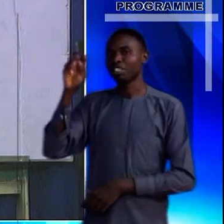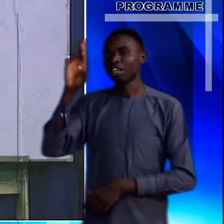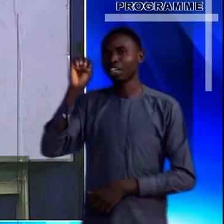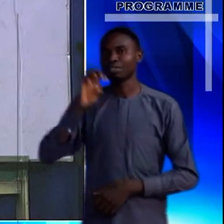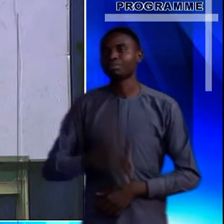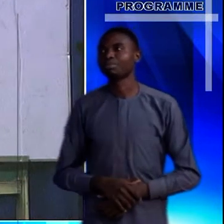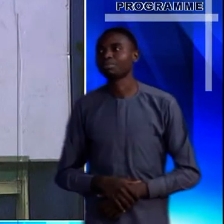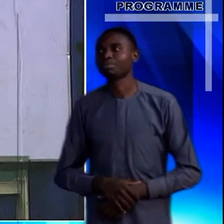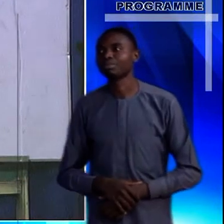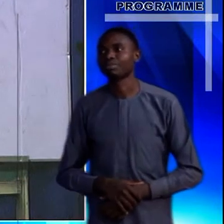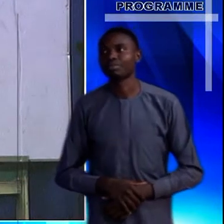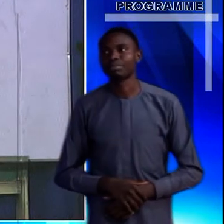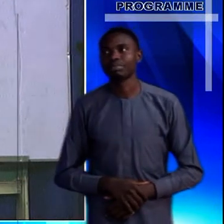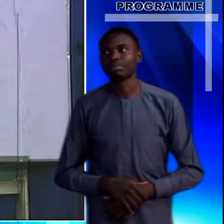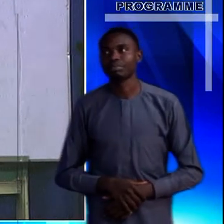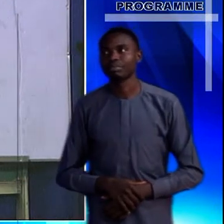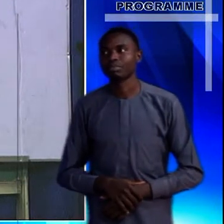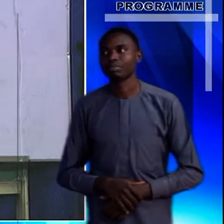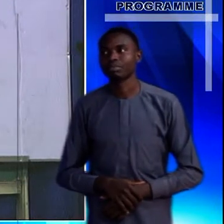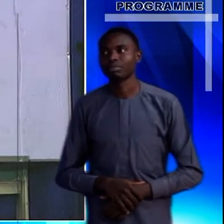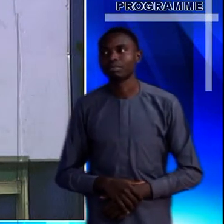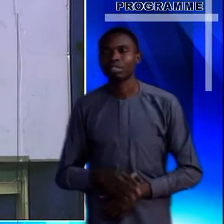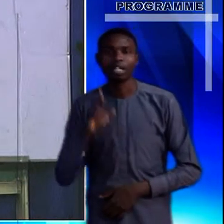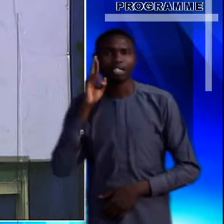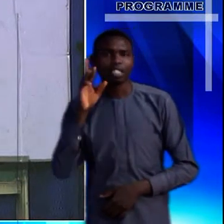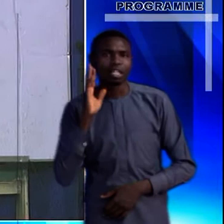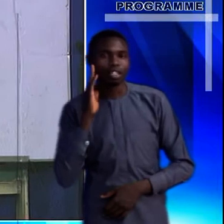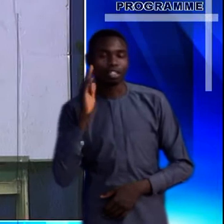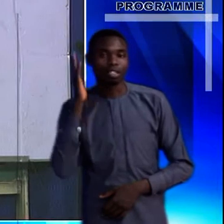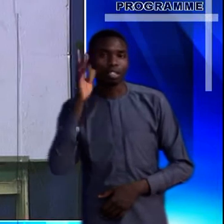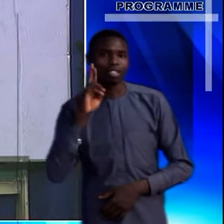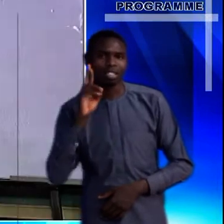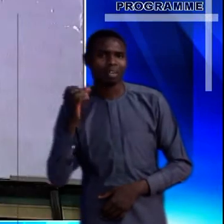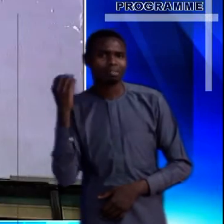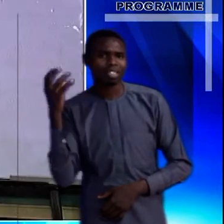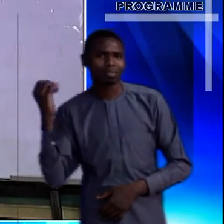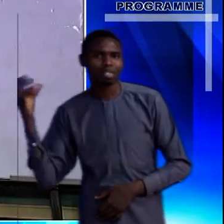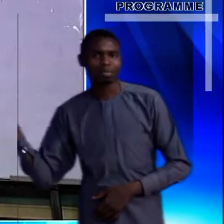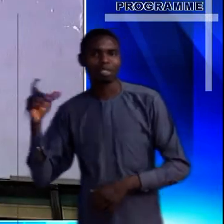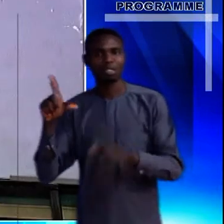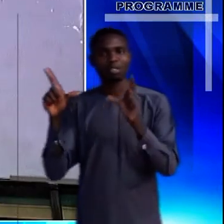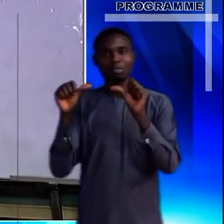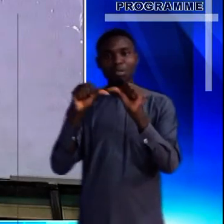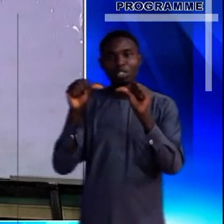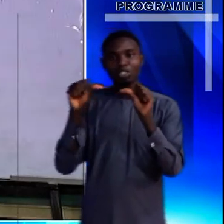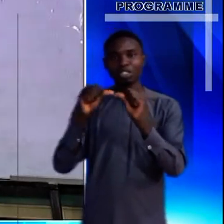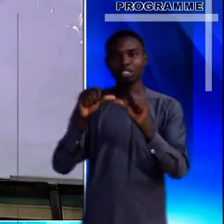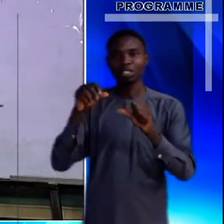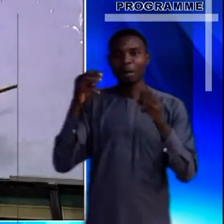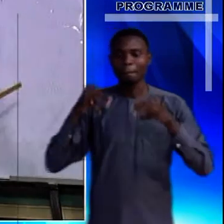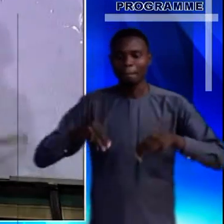hectometer, decameter, kilometer, and others. If we are using a very minimal